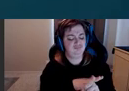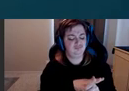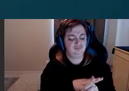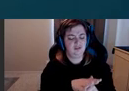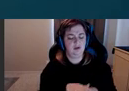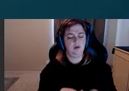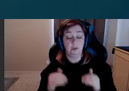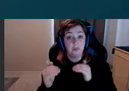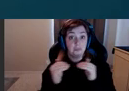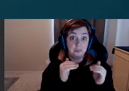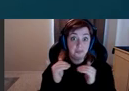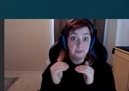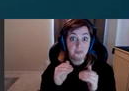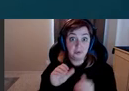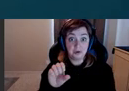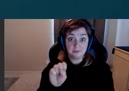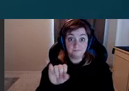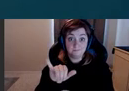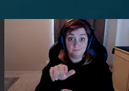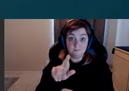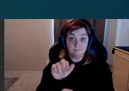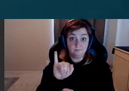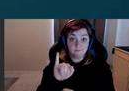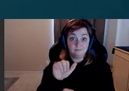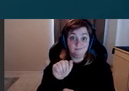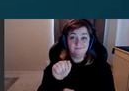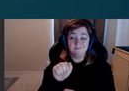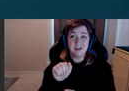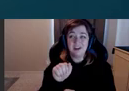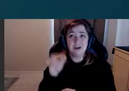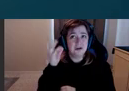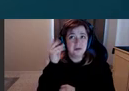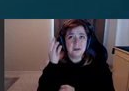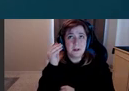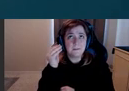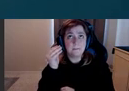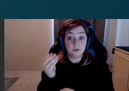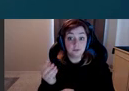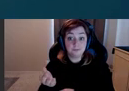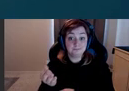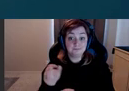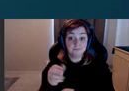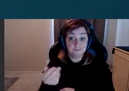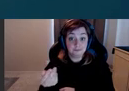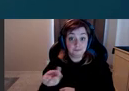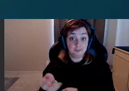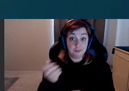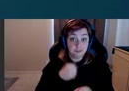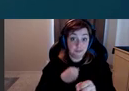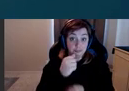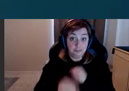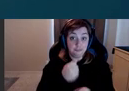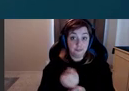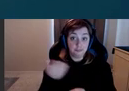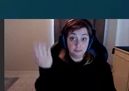don't realize that Syria also, just a few years ago, less than a decade ago, was